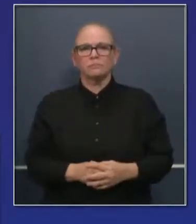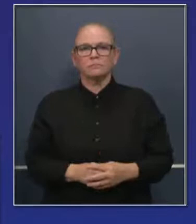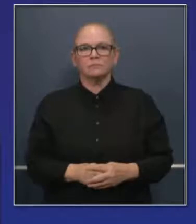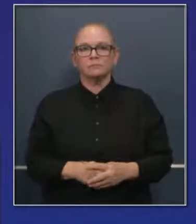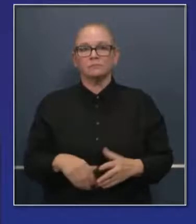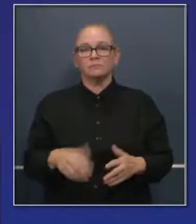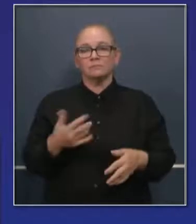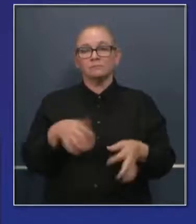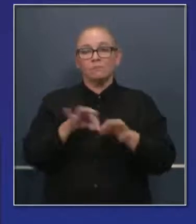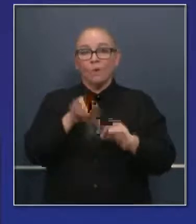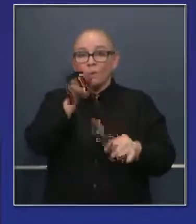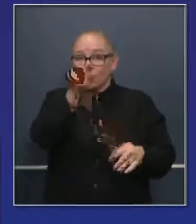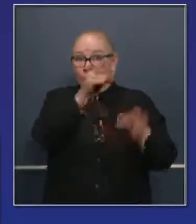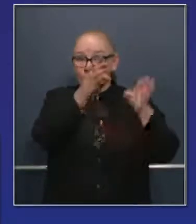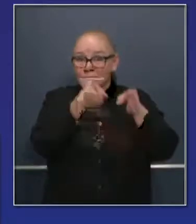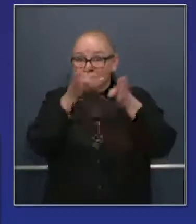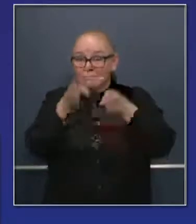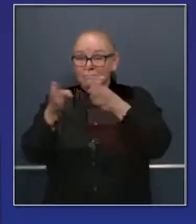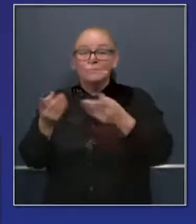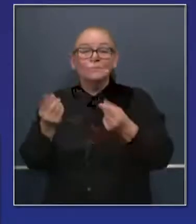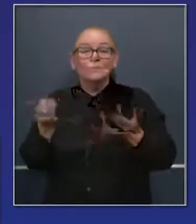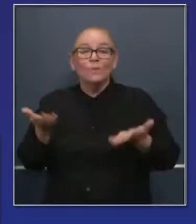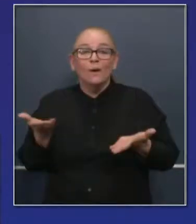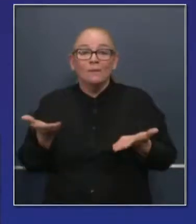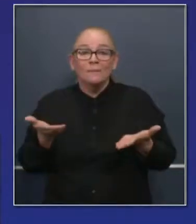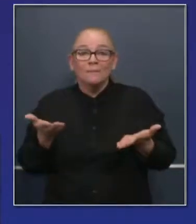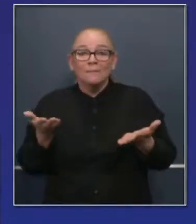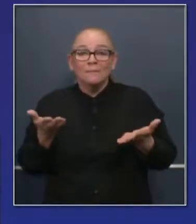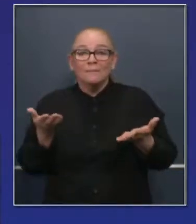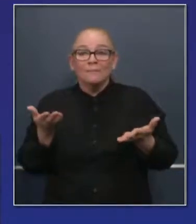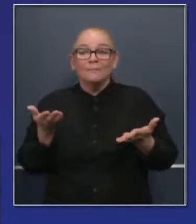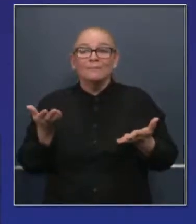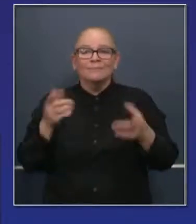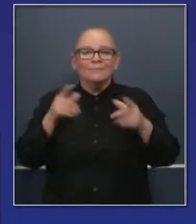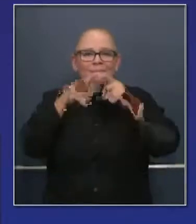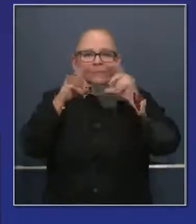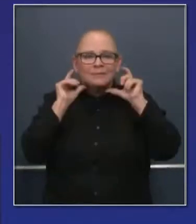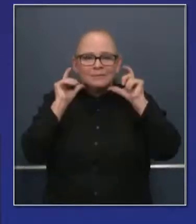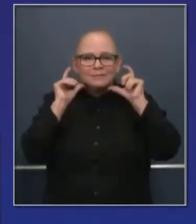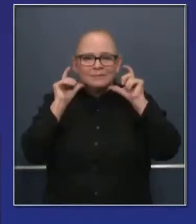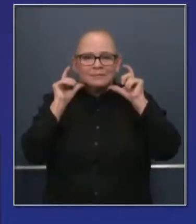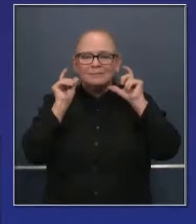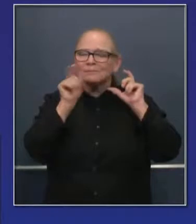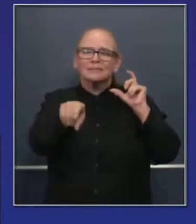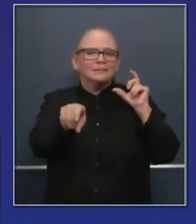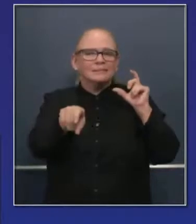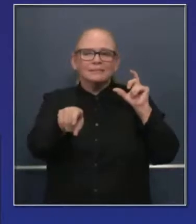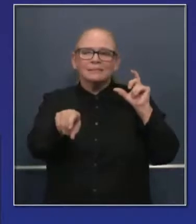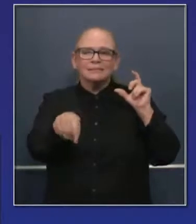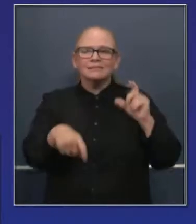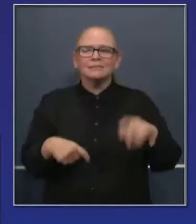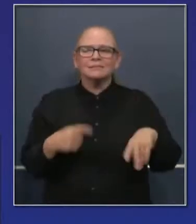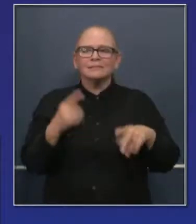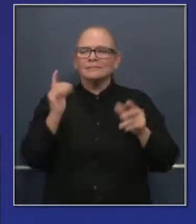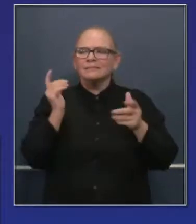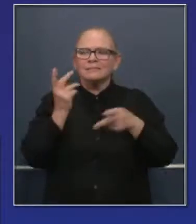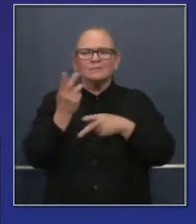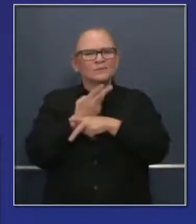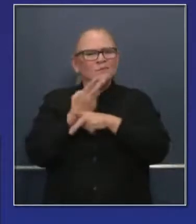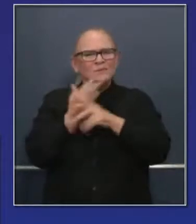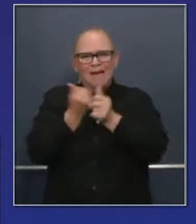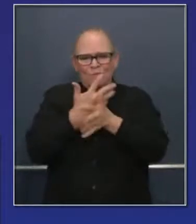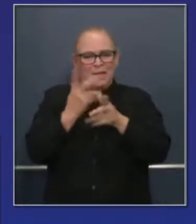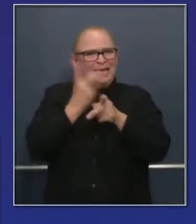as always, the most important non-pharmaceutical intervention you can make is wearing these masks. Again, doing everything in your power to physically